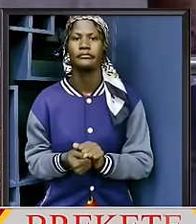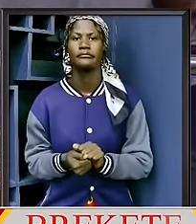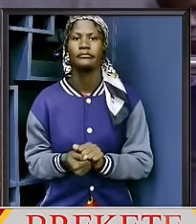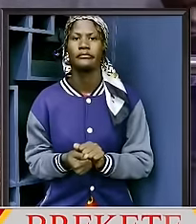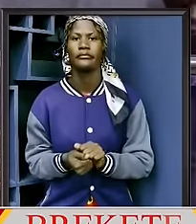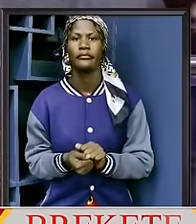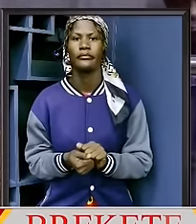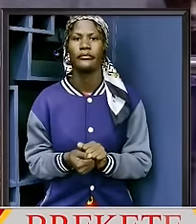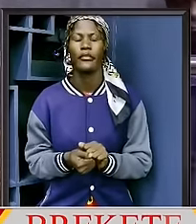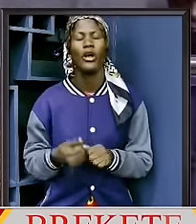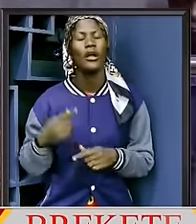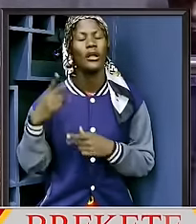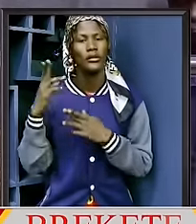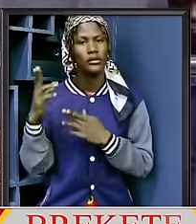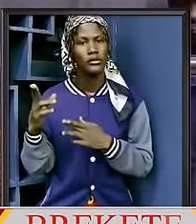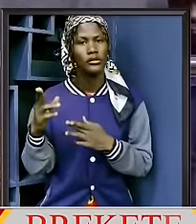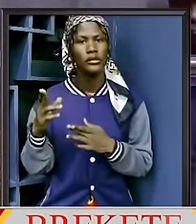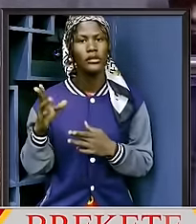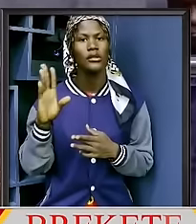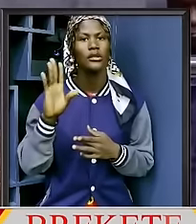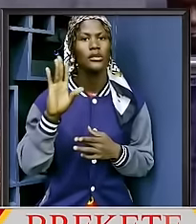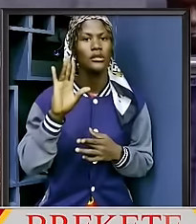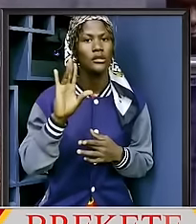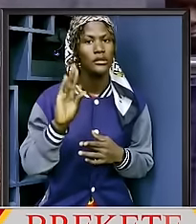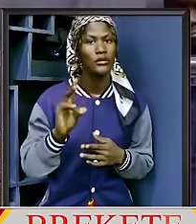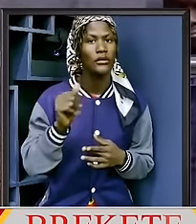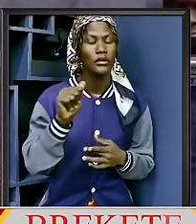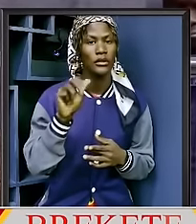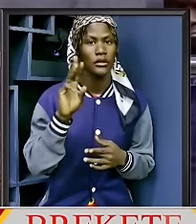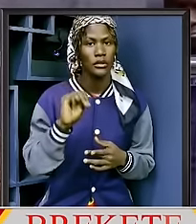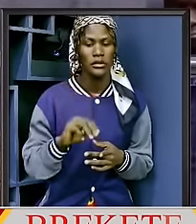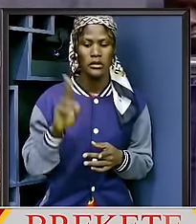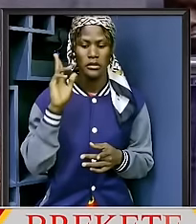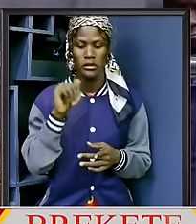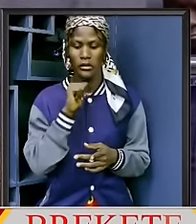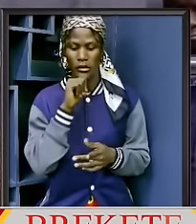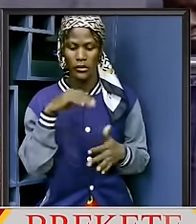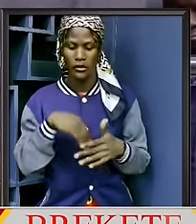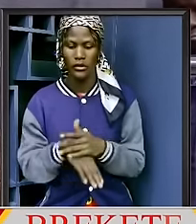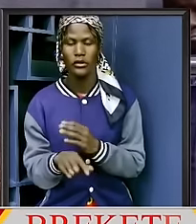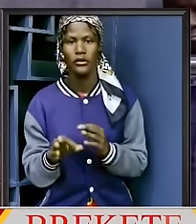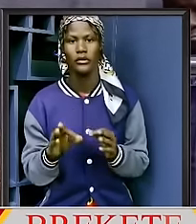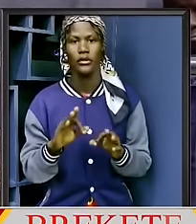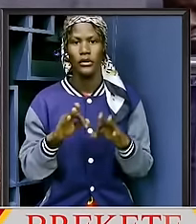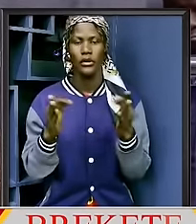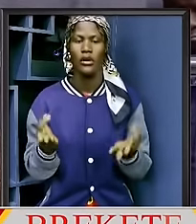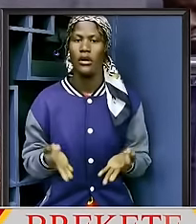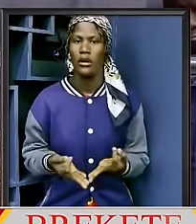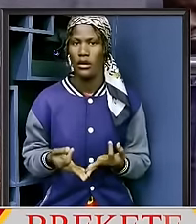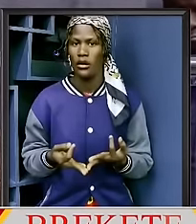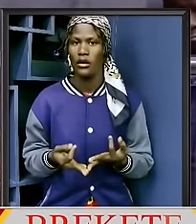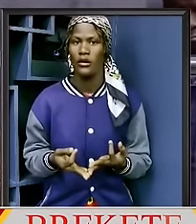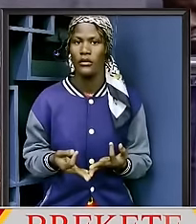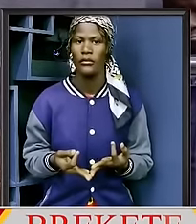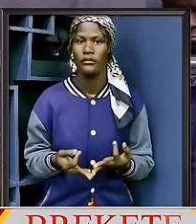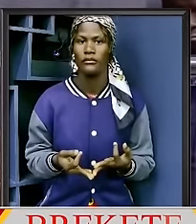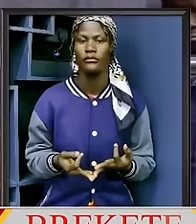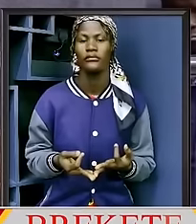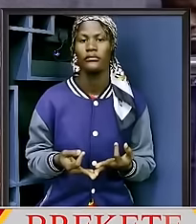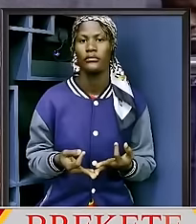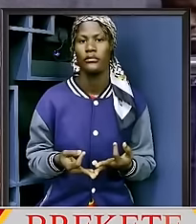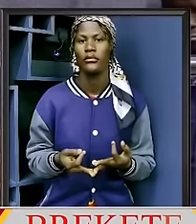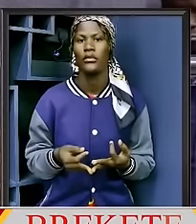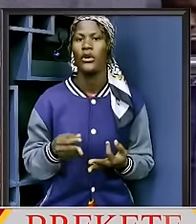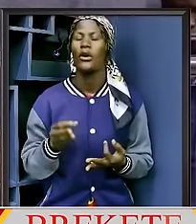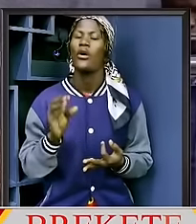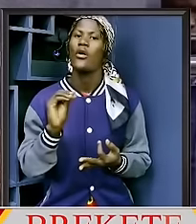the place around 7 a.m., he was not there. He was not in the office. So I stood outside. So when he came, I was waiting. I said, Oga don't used to